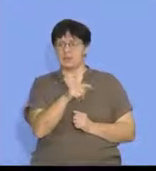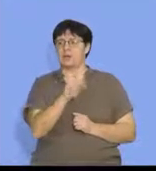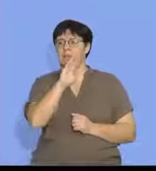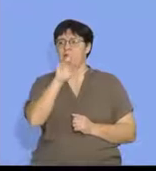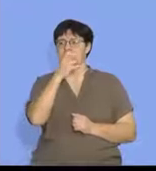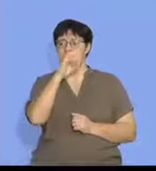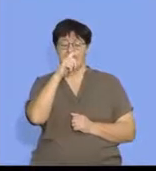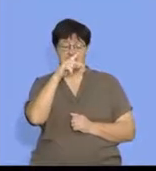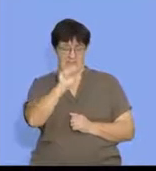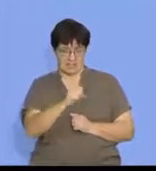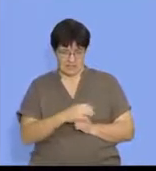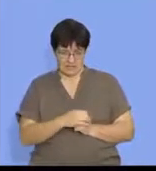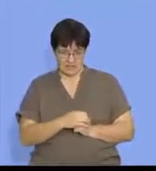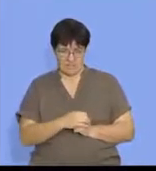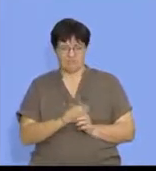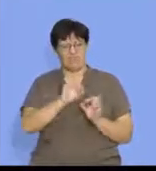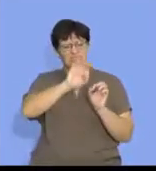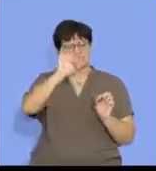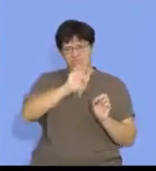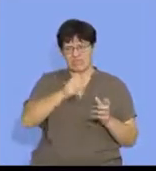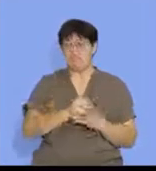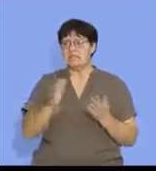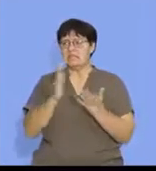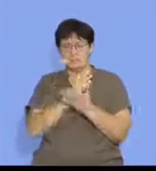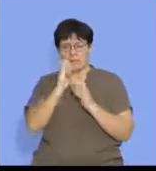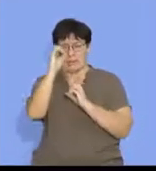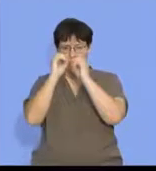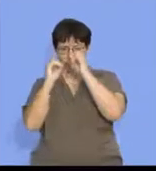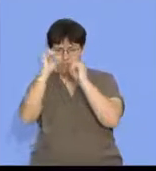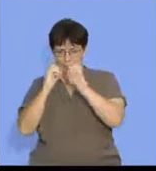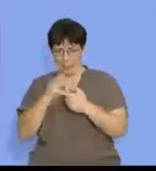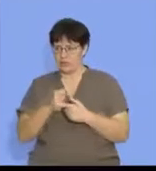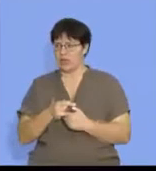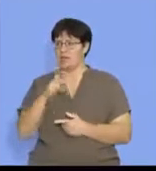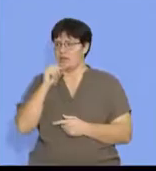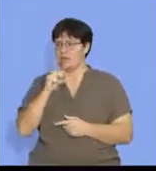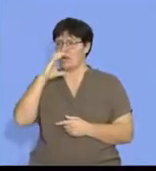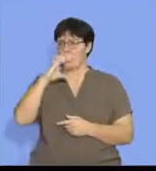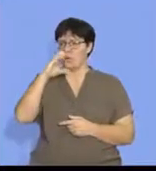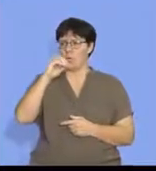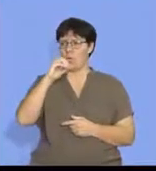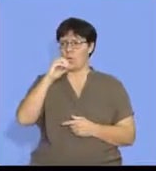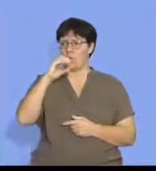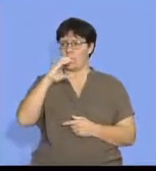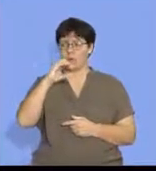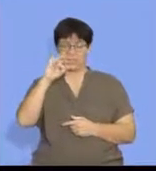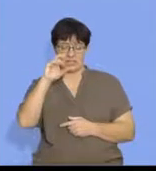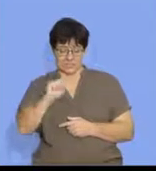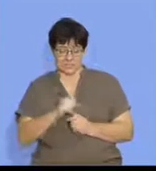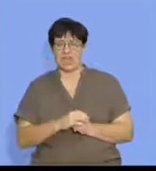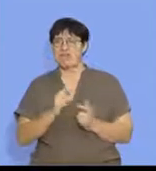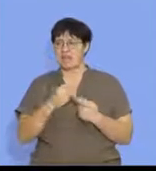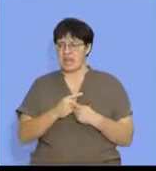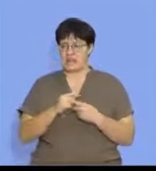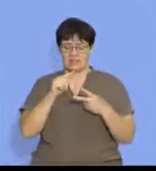a rod-shaped one. Some of them are round. We say they are coccus. And then we have spirelli. They're